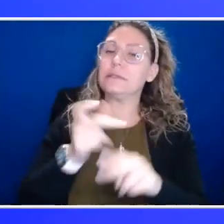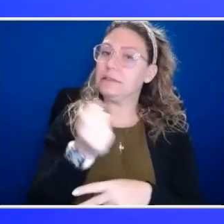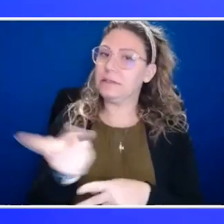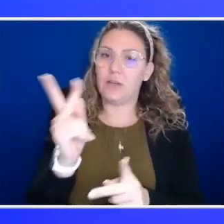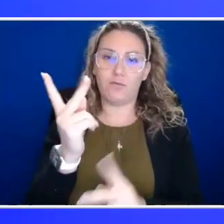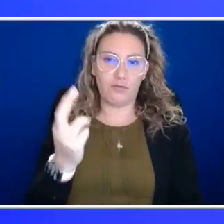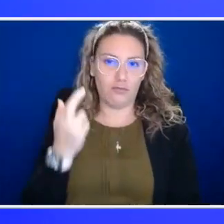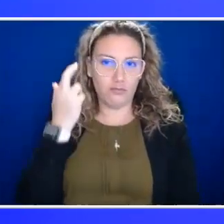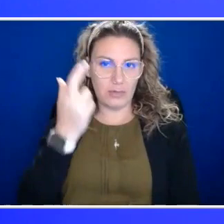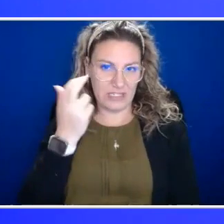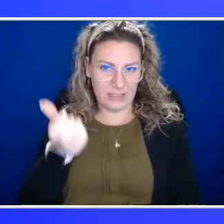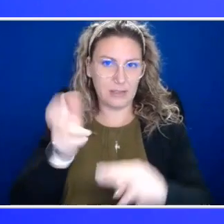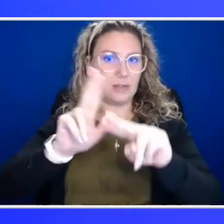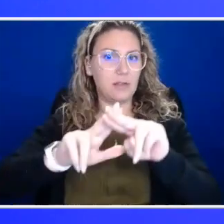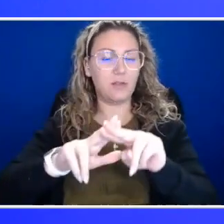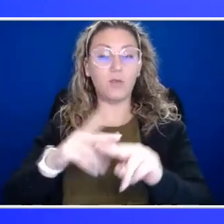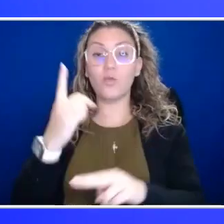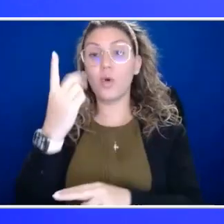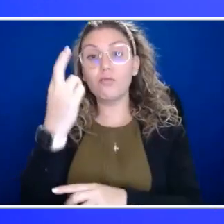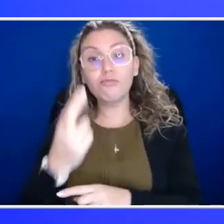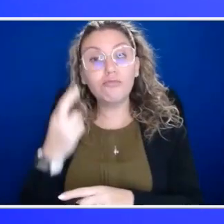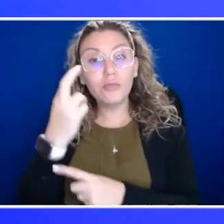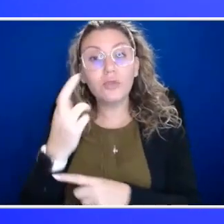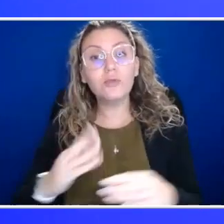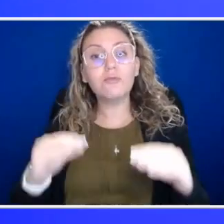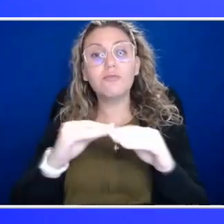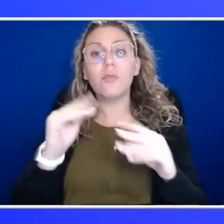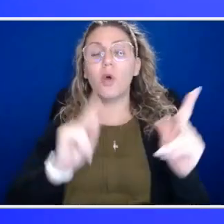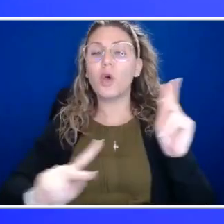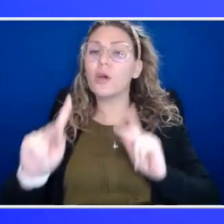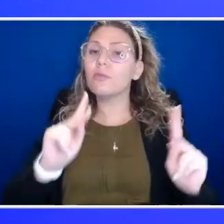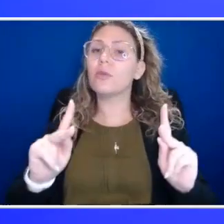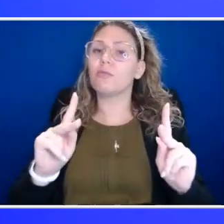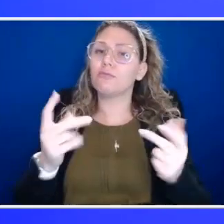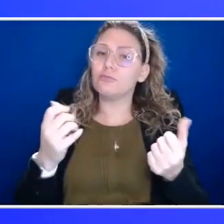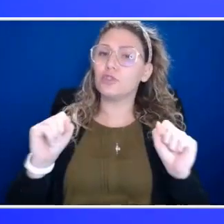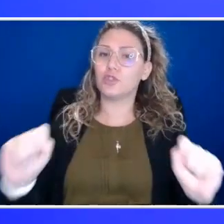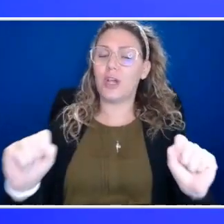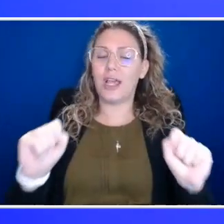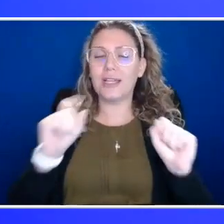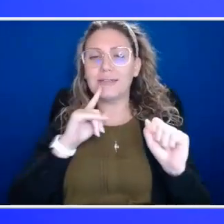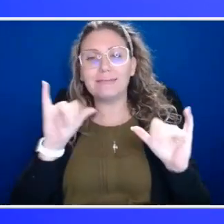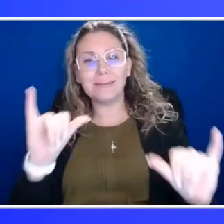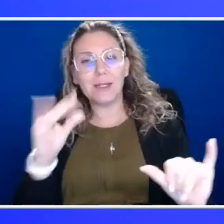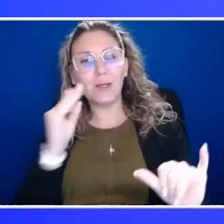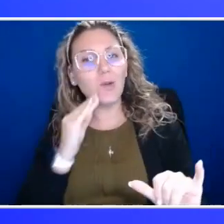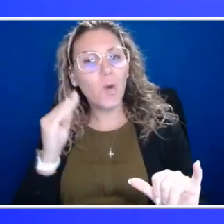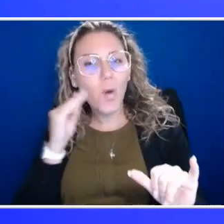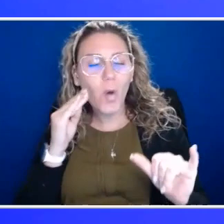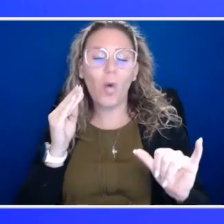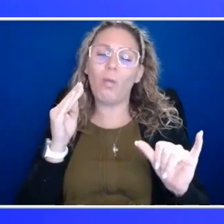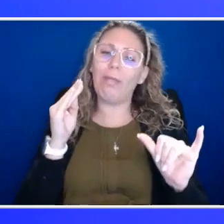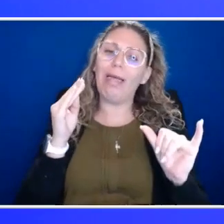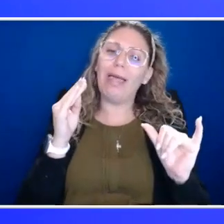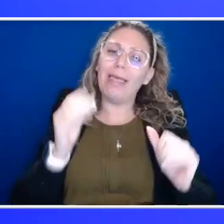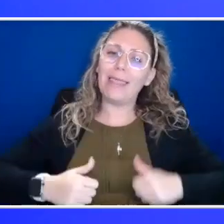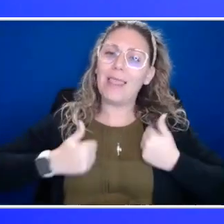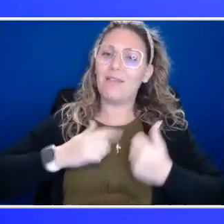is that certainly there are more people that are trying to live at home and living alone and remaining